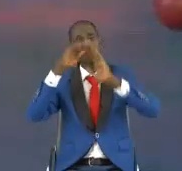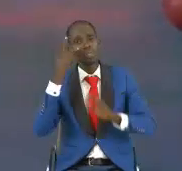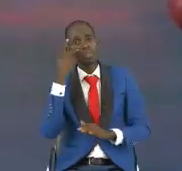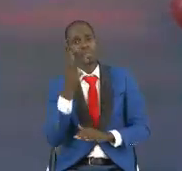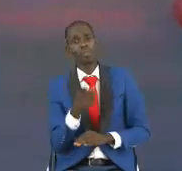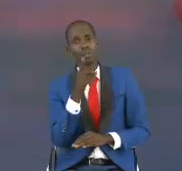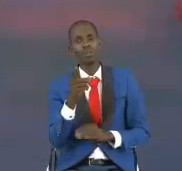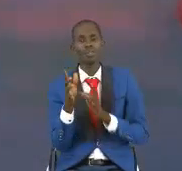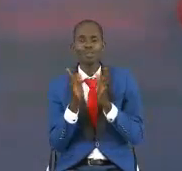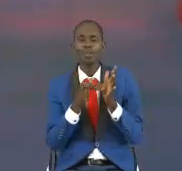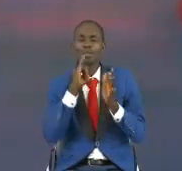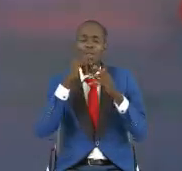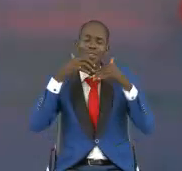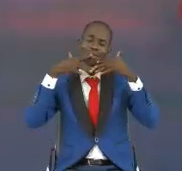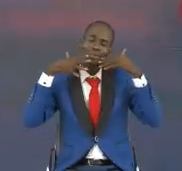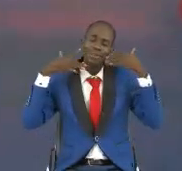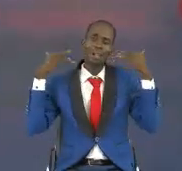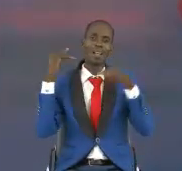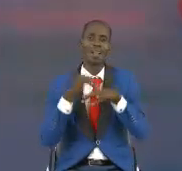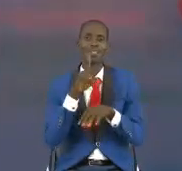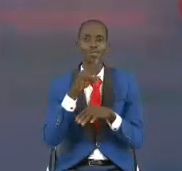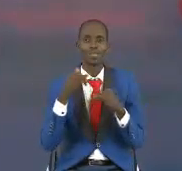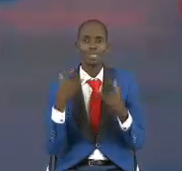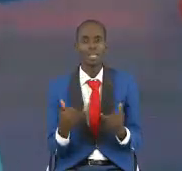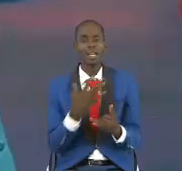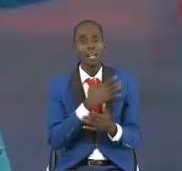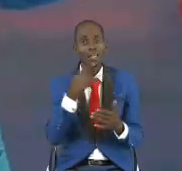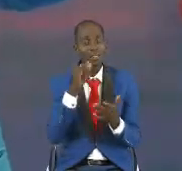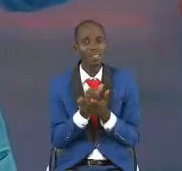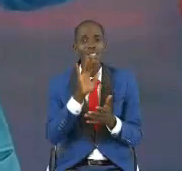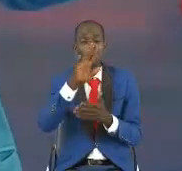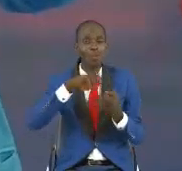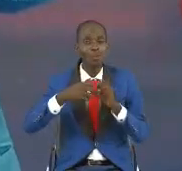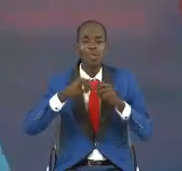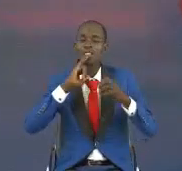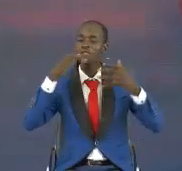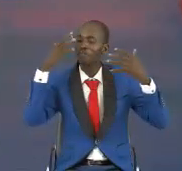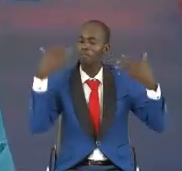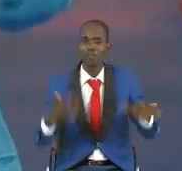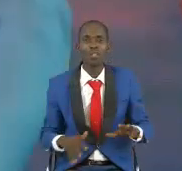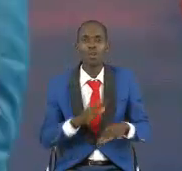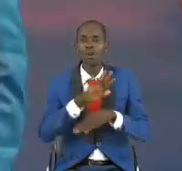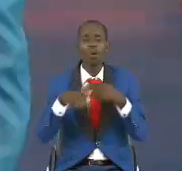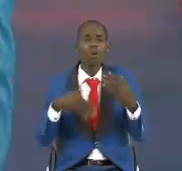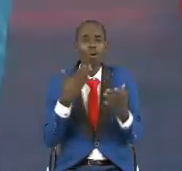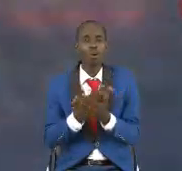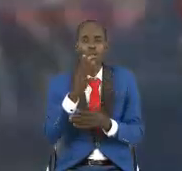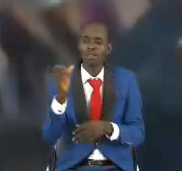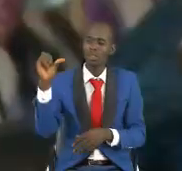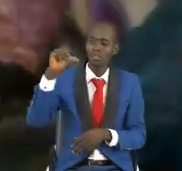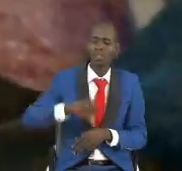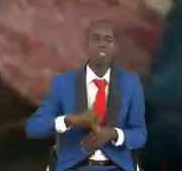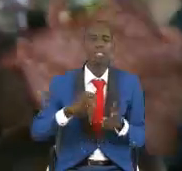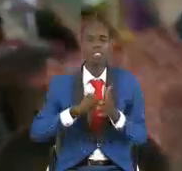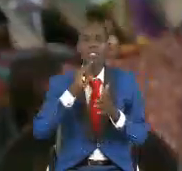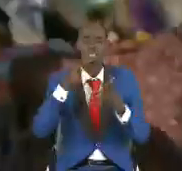at you right now. He says it is finished. It will finish all condemnation. It will finish all the guilt in your